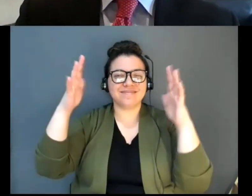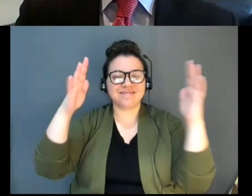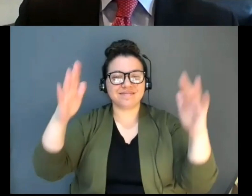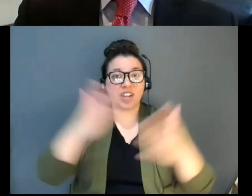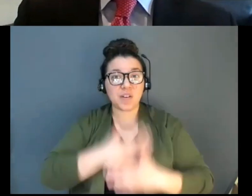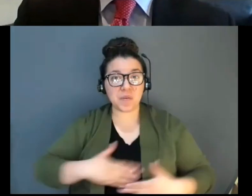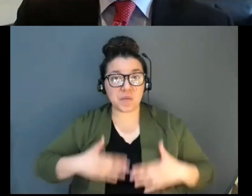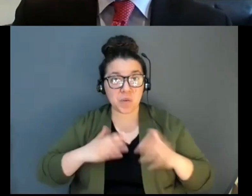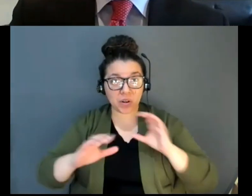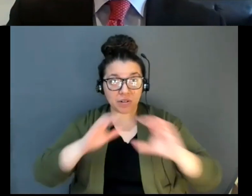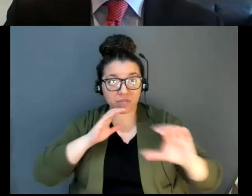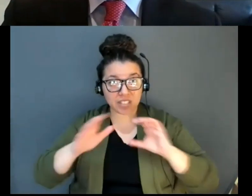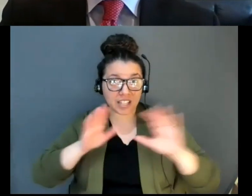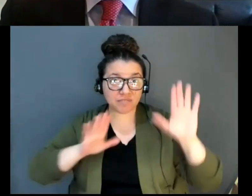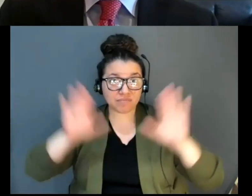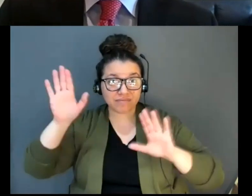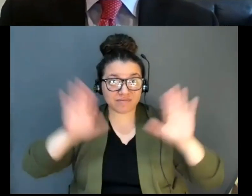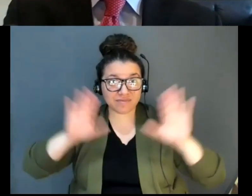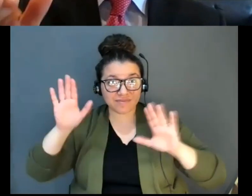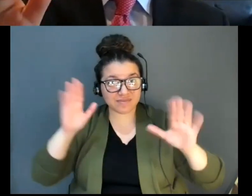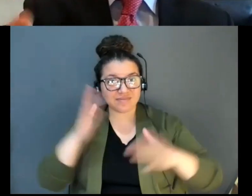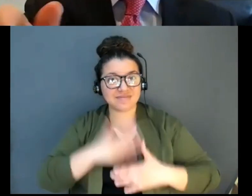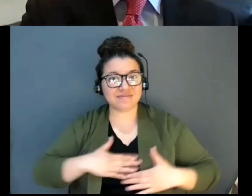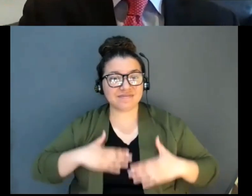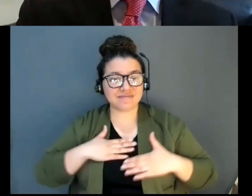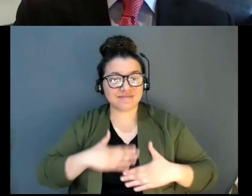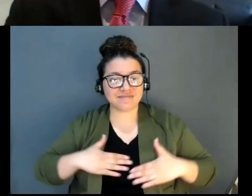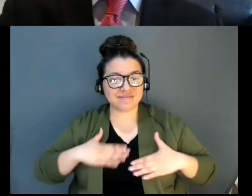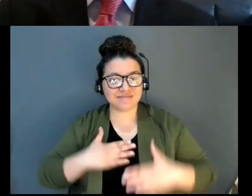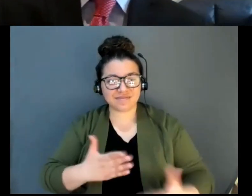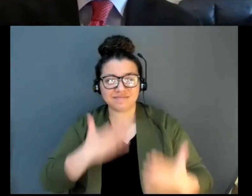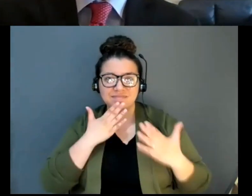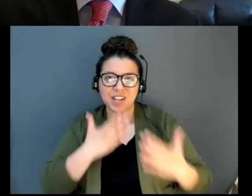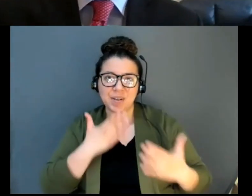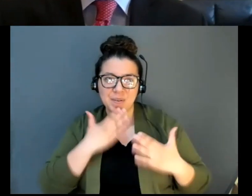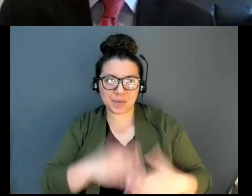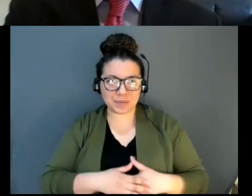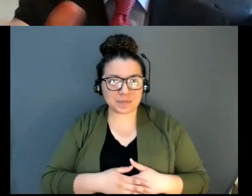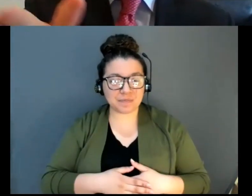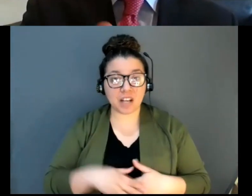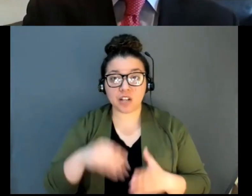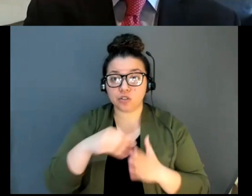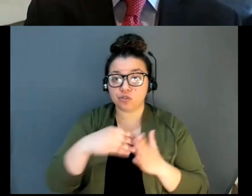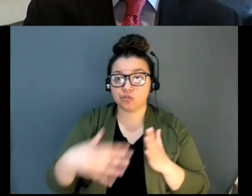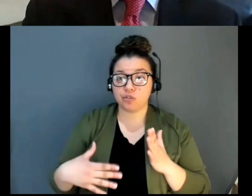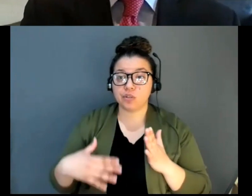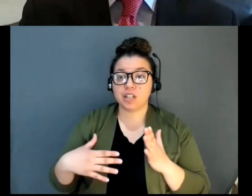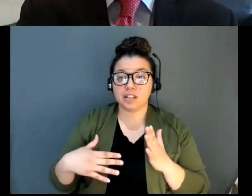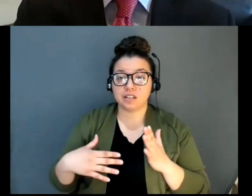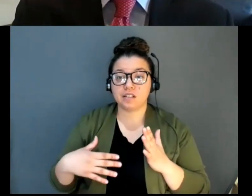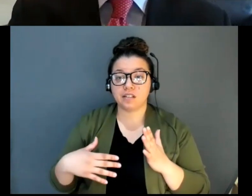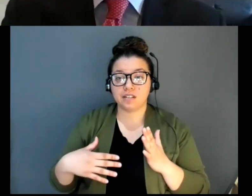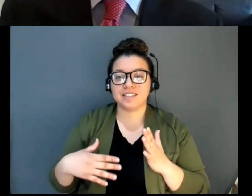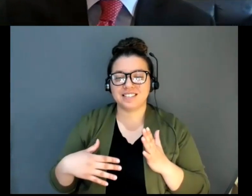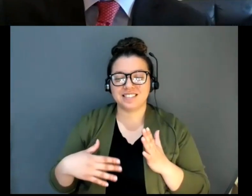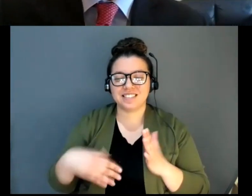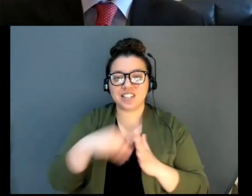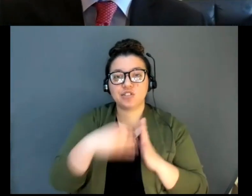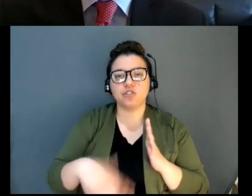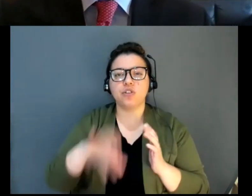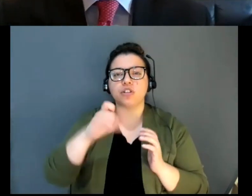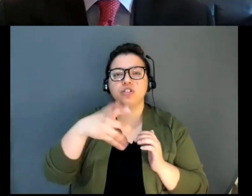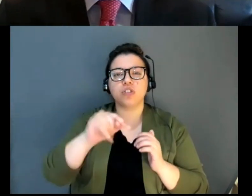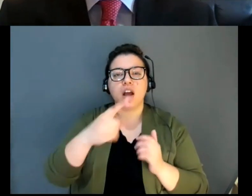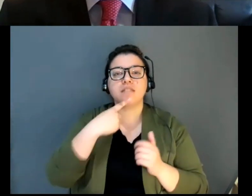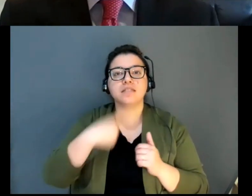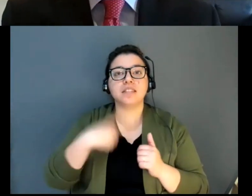today? Learned a lot. Can a student tell me, a lot of hands, can some student tell me in the chat something that you